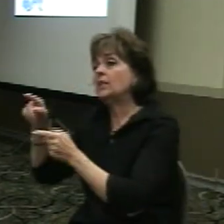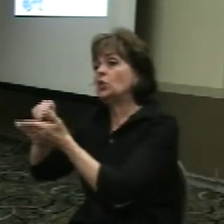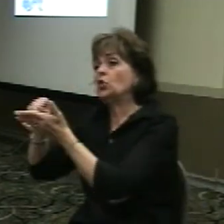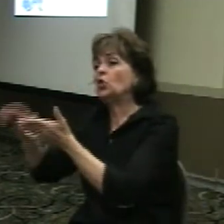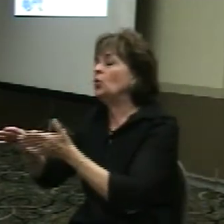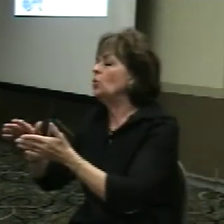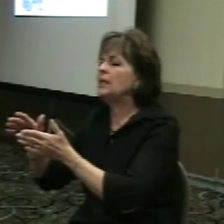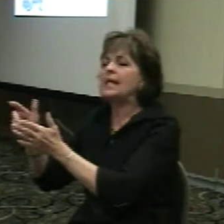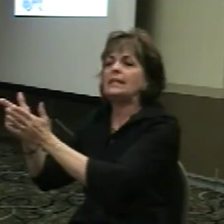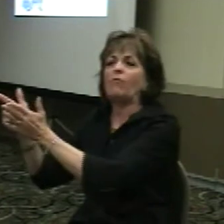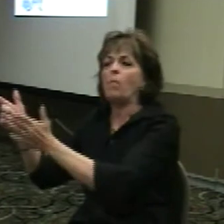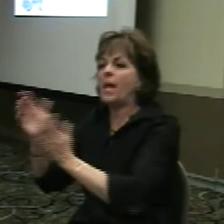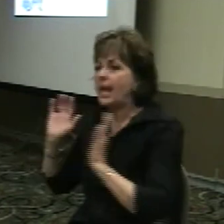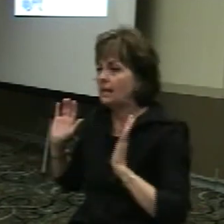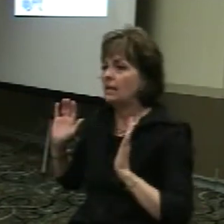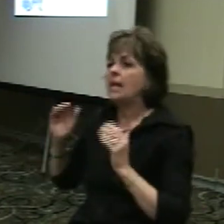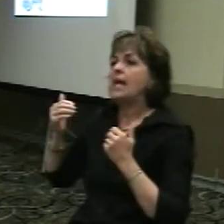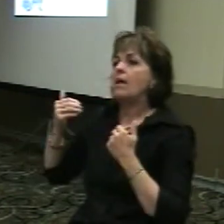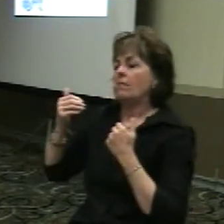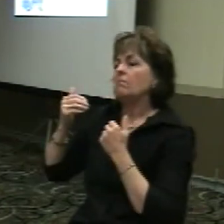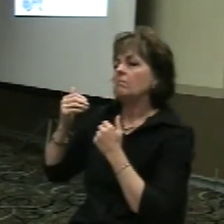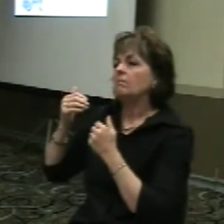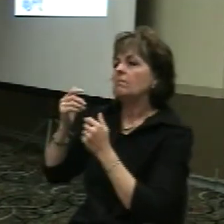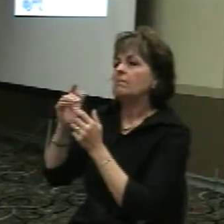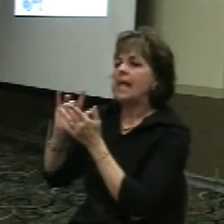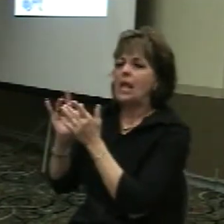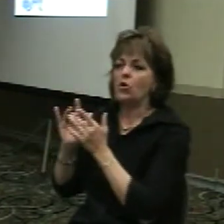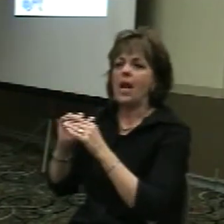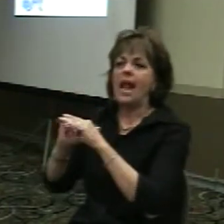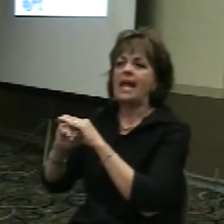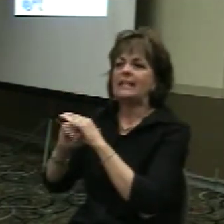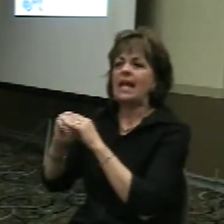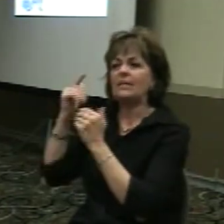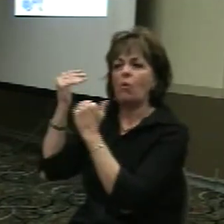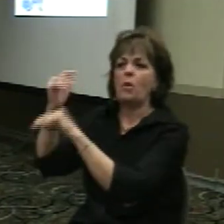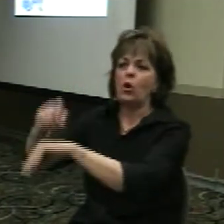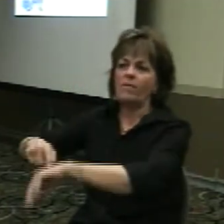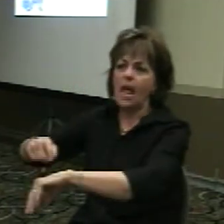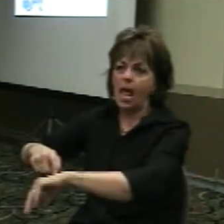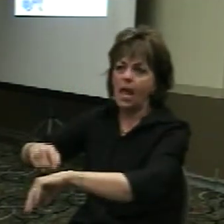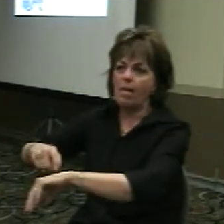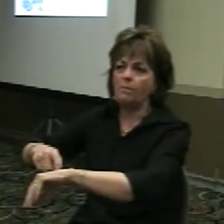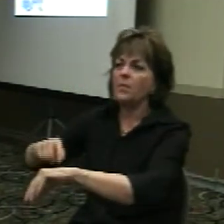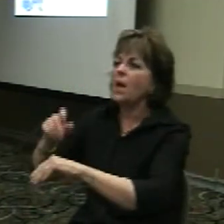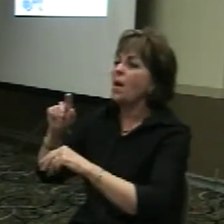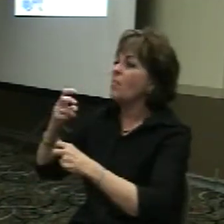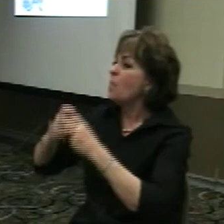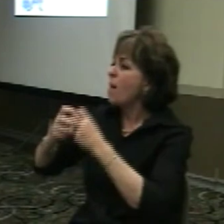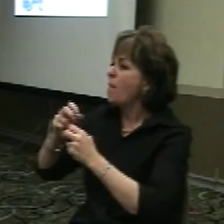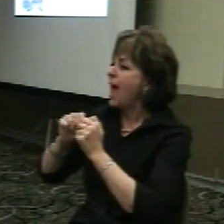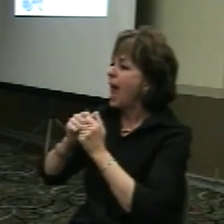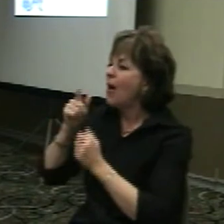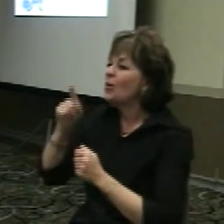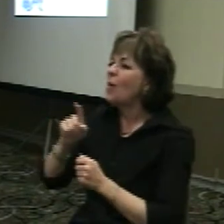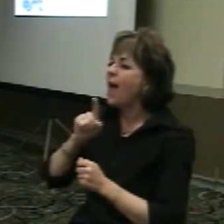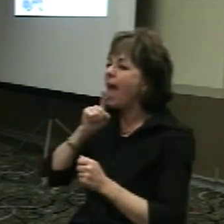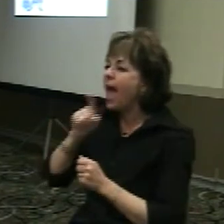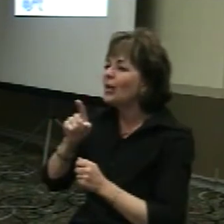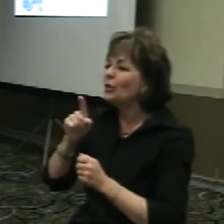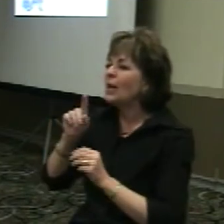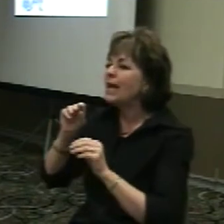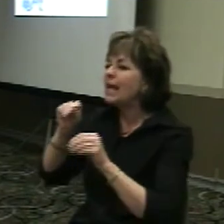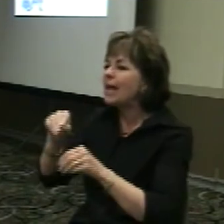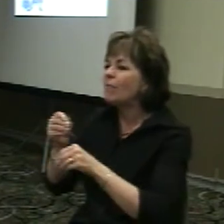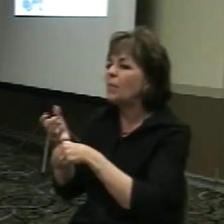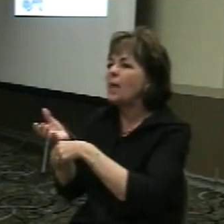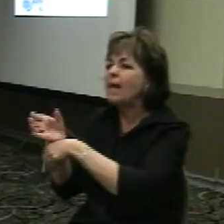then forbidden to have internet access for a period of time. The problem is, how do you actually implement that? How do you